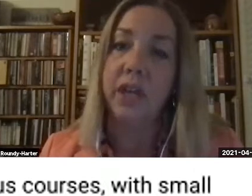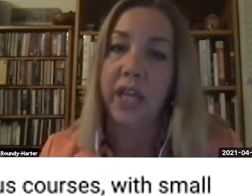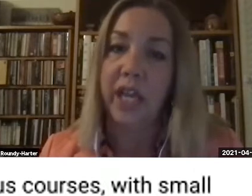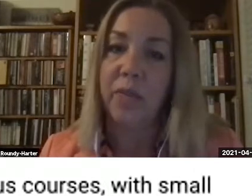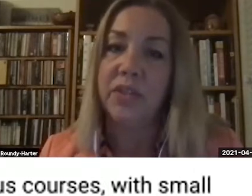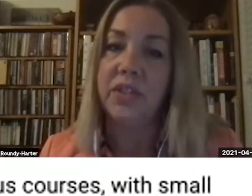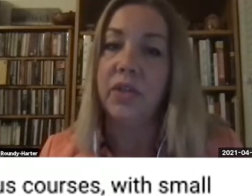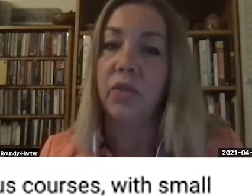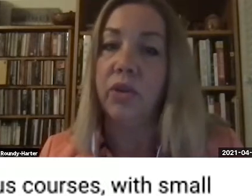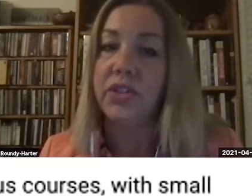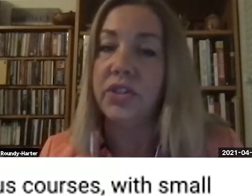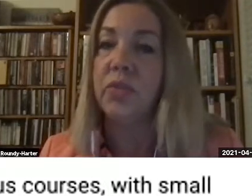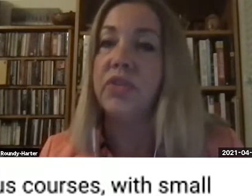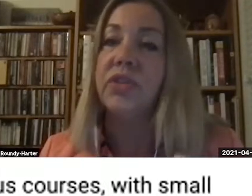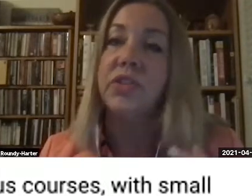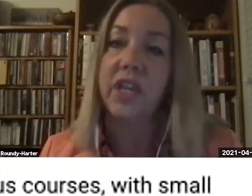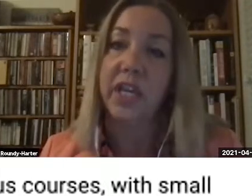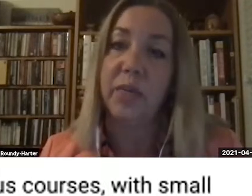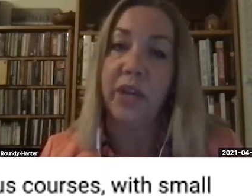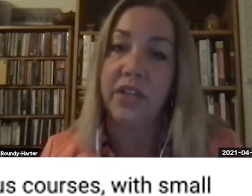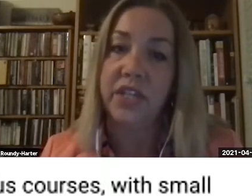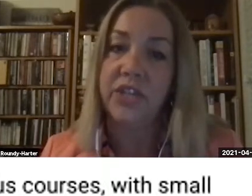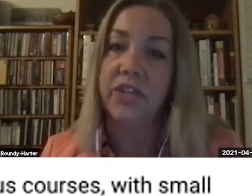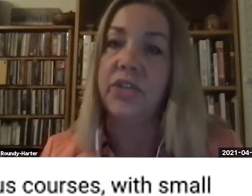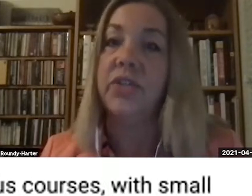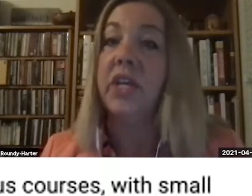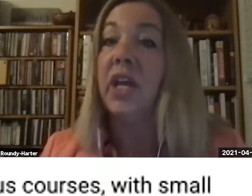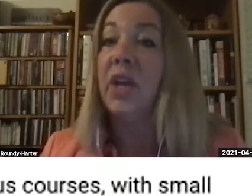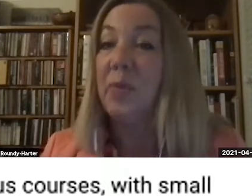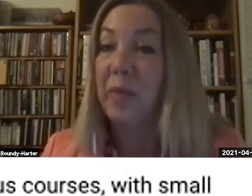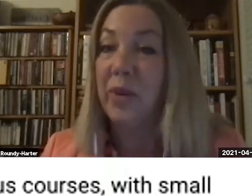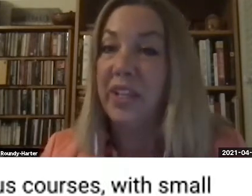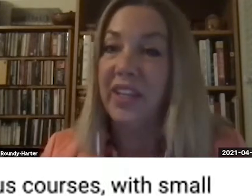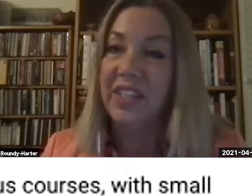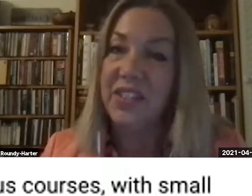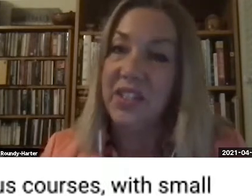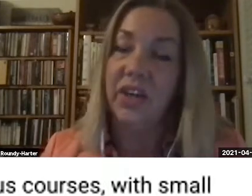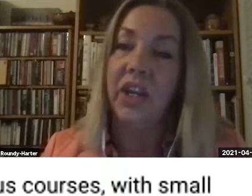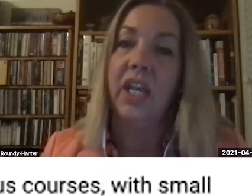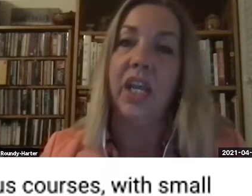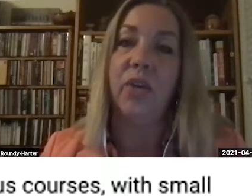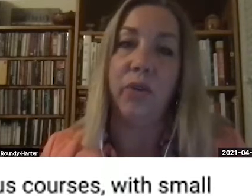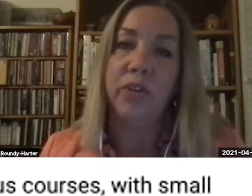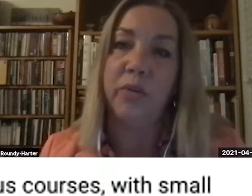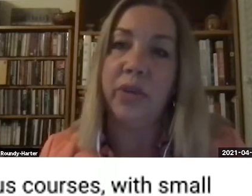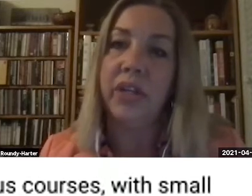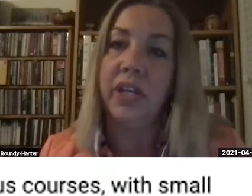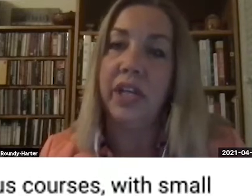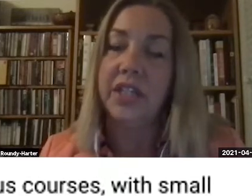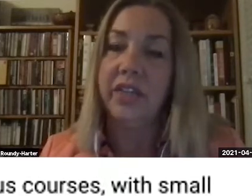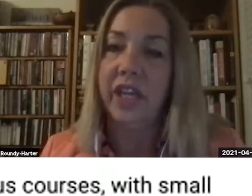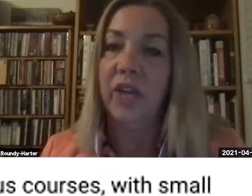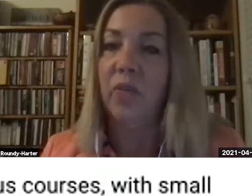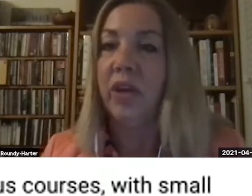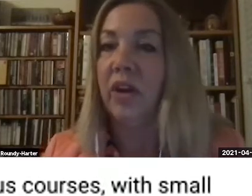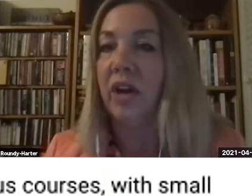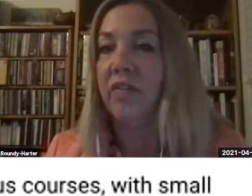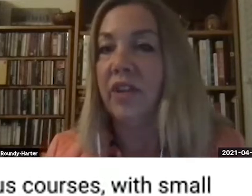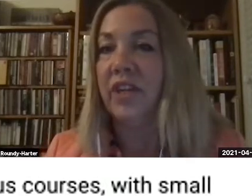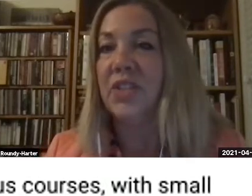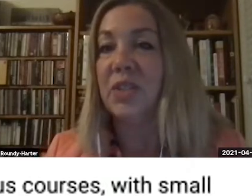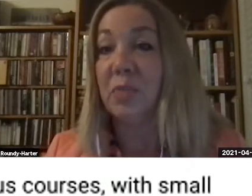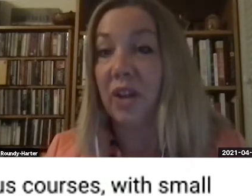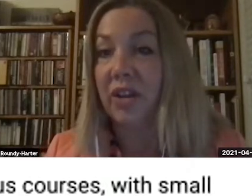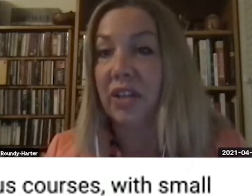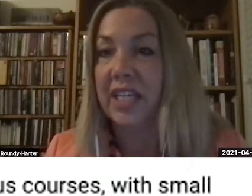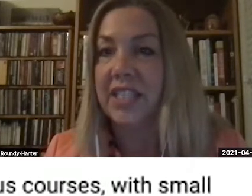in-person on-campus courses, which are designed by the teachers, remembering that this year, in order to build connectivity, we are